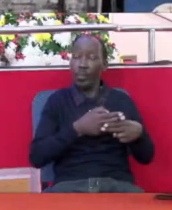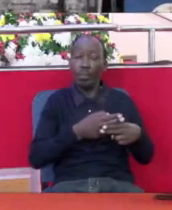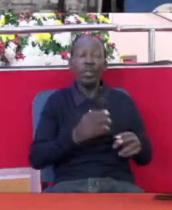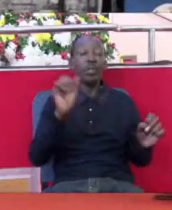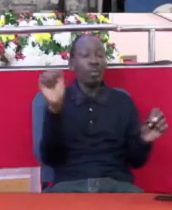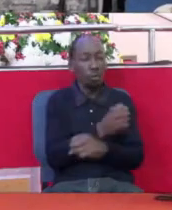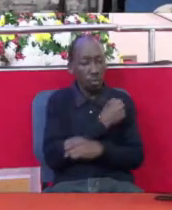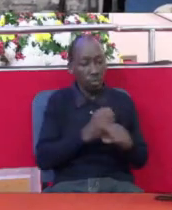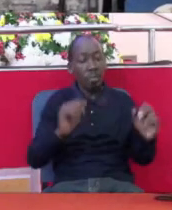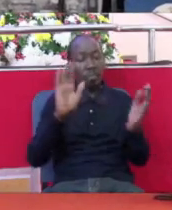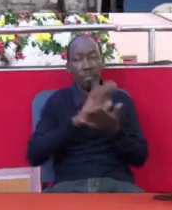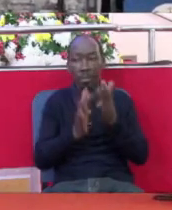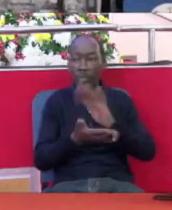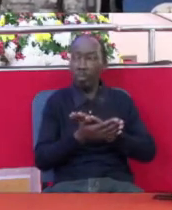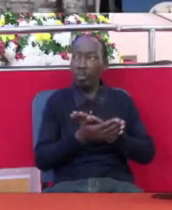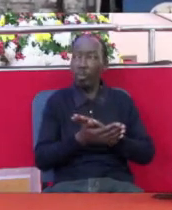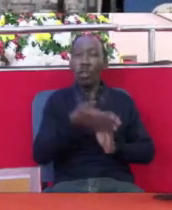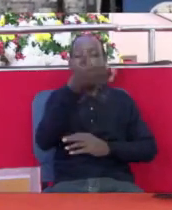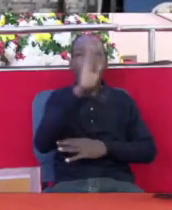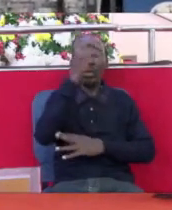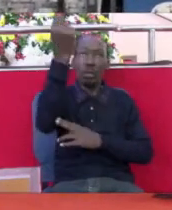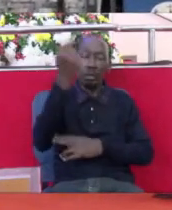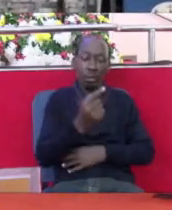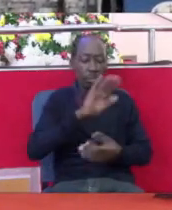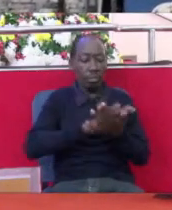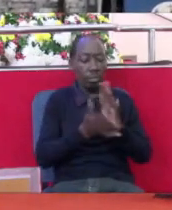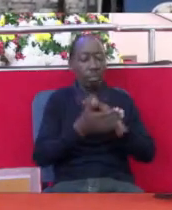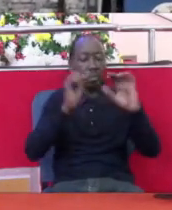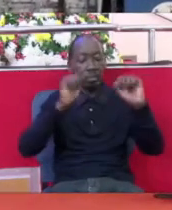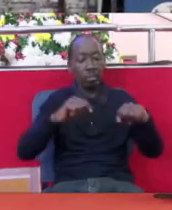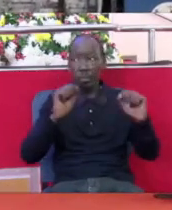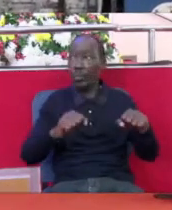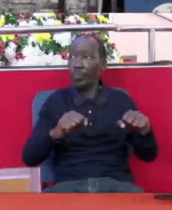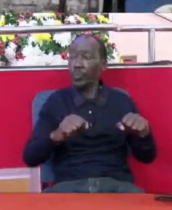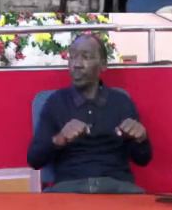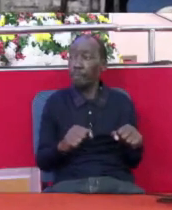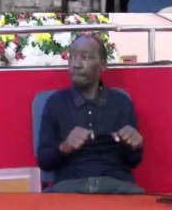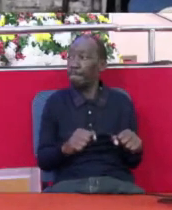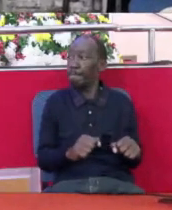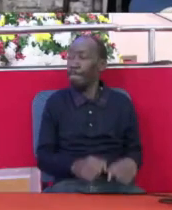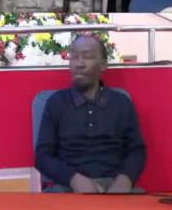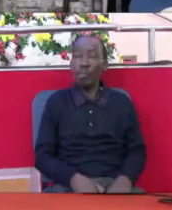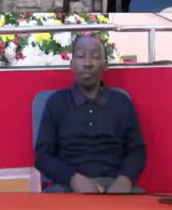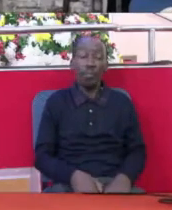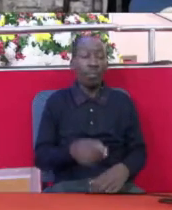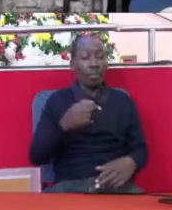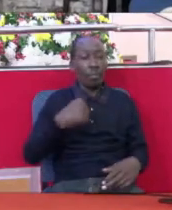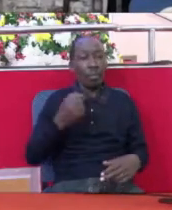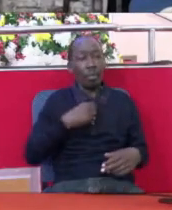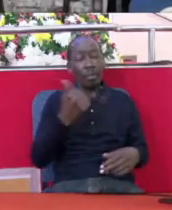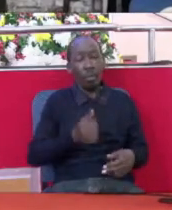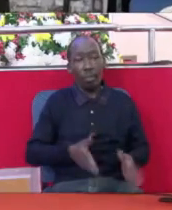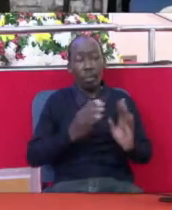impossible when God's help comes, the impossible becomes possible. In my wildest dreams,